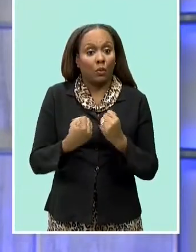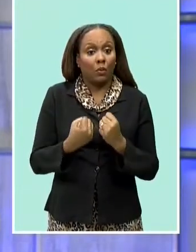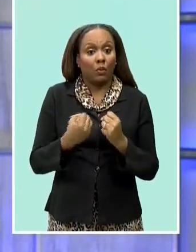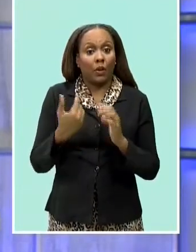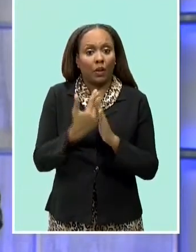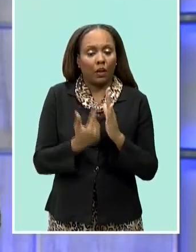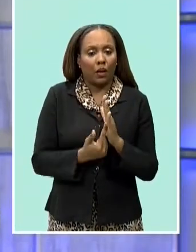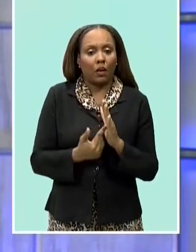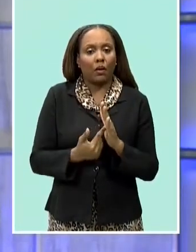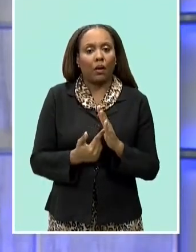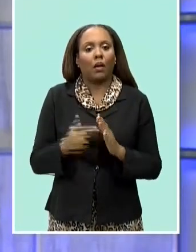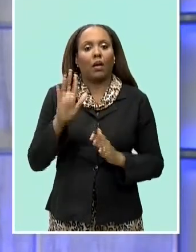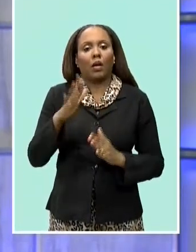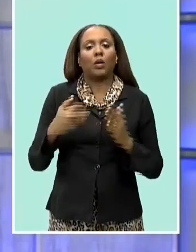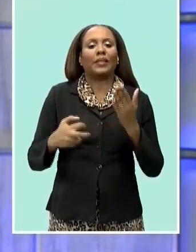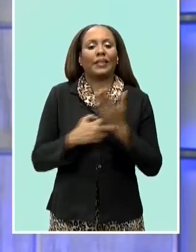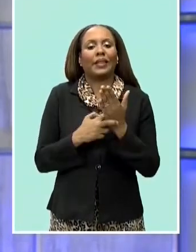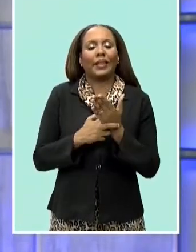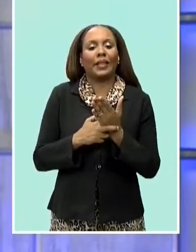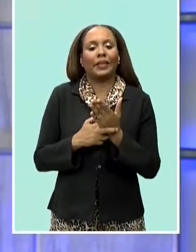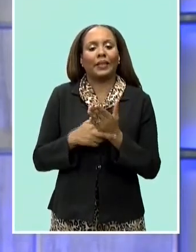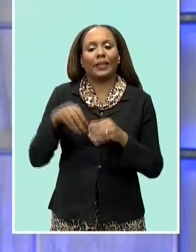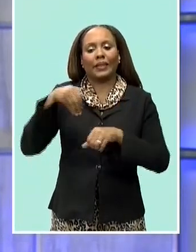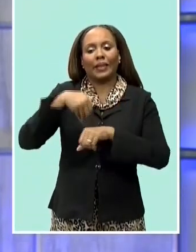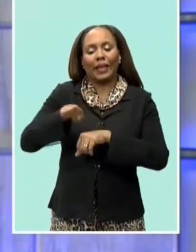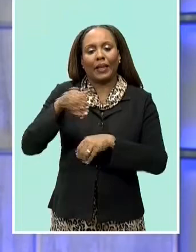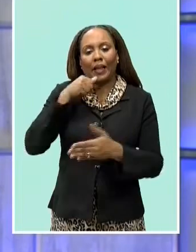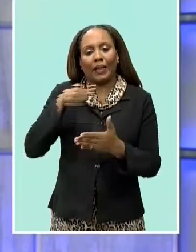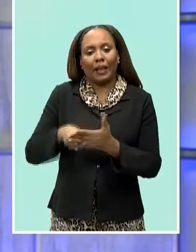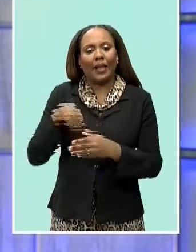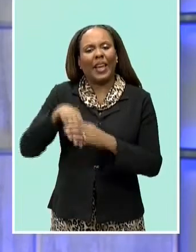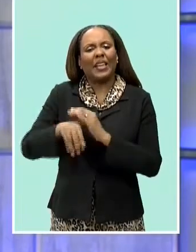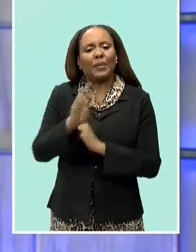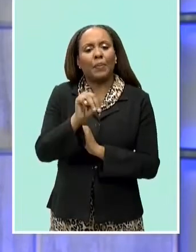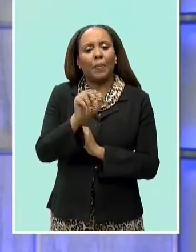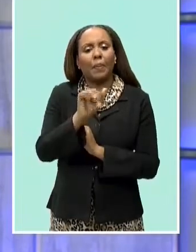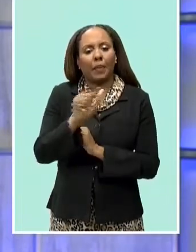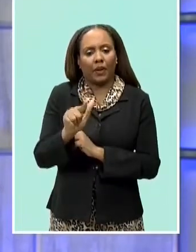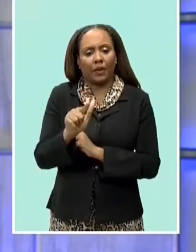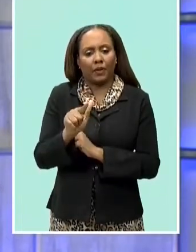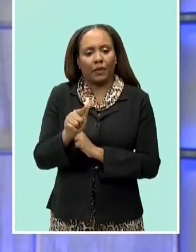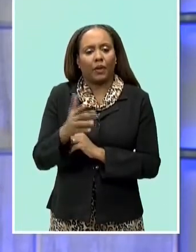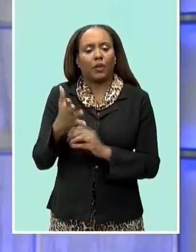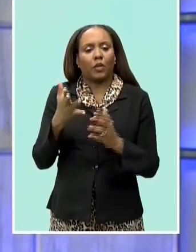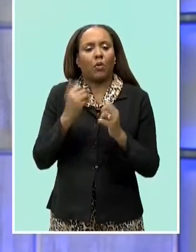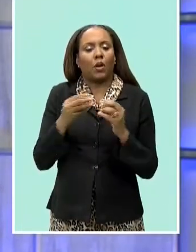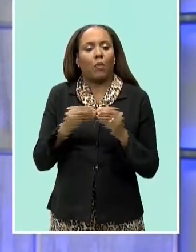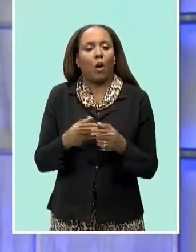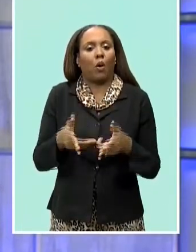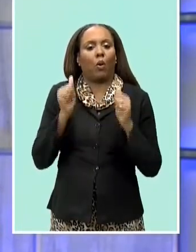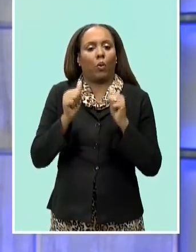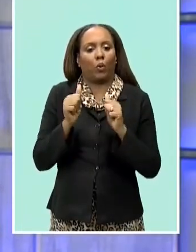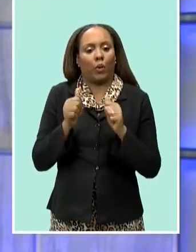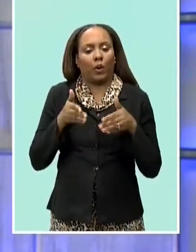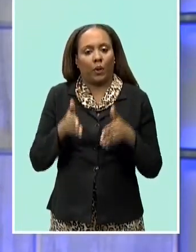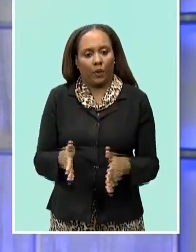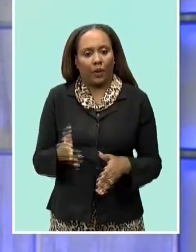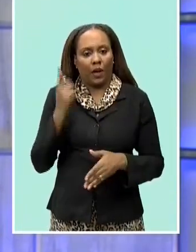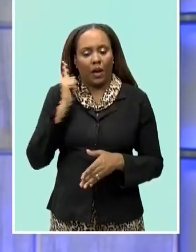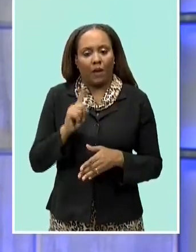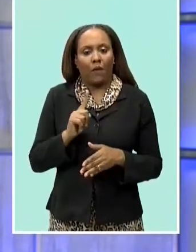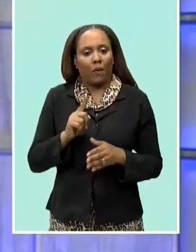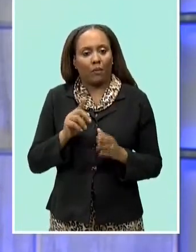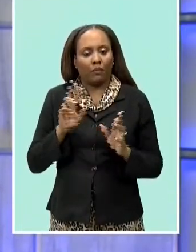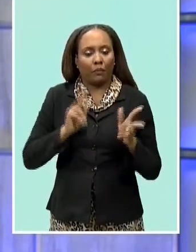mail. This as the Ministry of Works and Transport is working speedily to bring amendments to the Motor Vehicle and Road Traffic Act. More in this